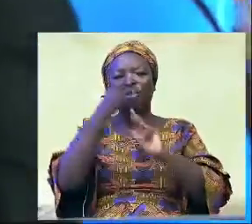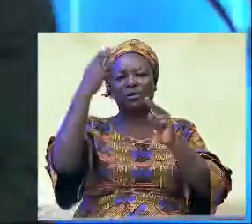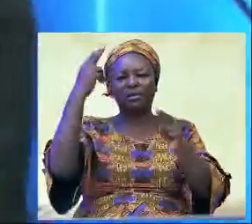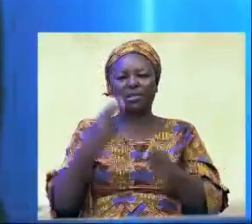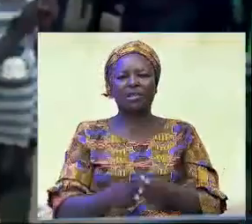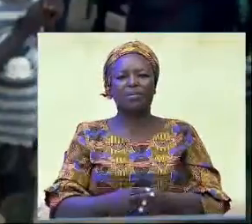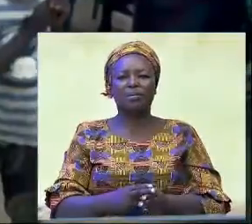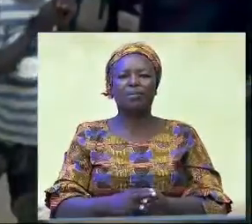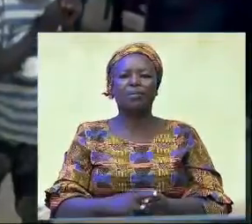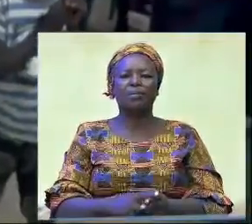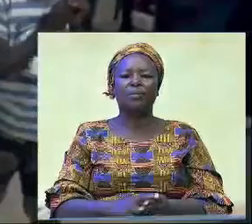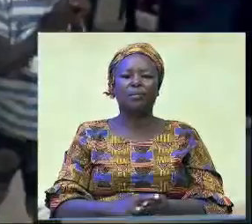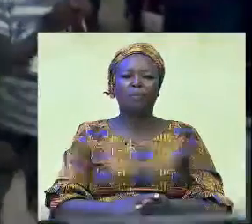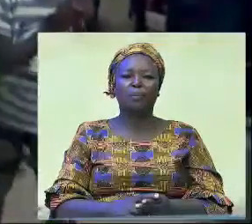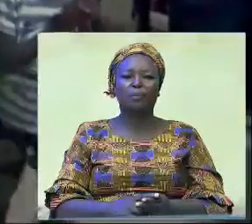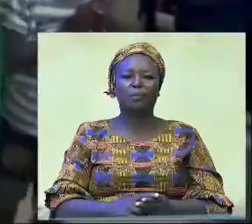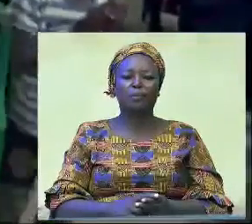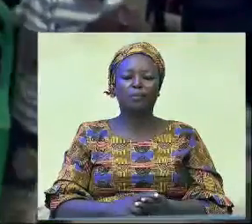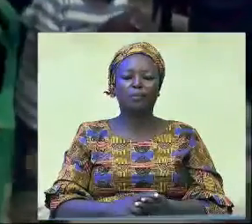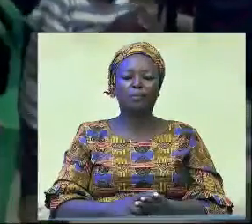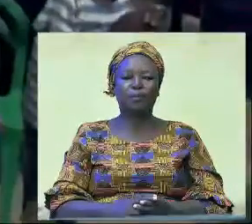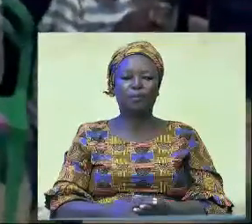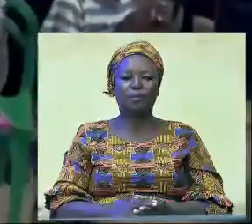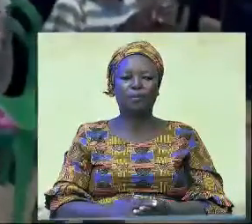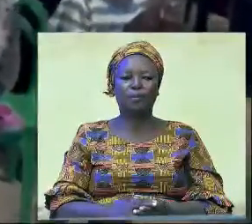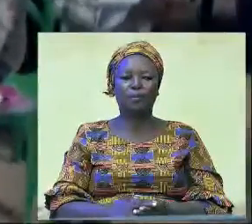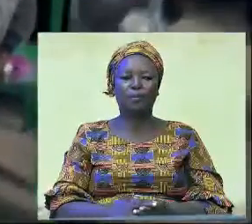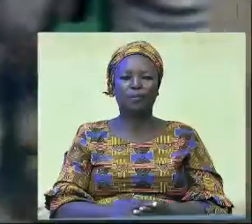upon your life.